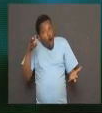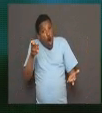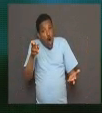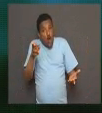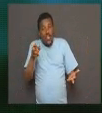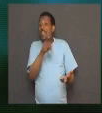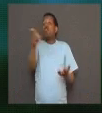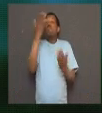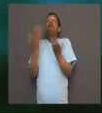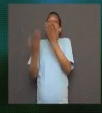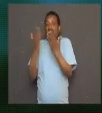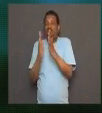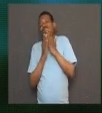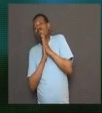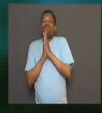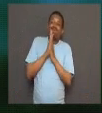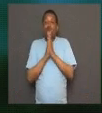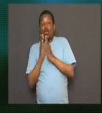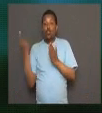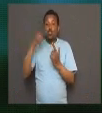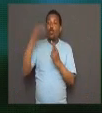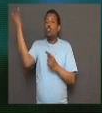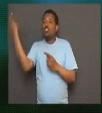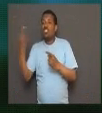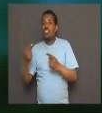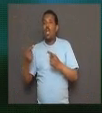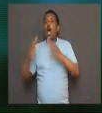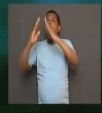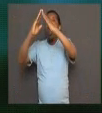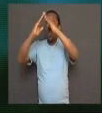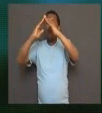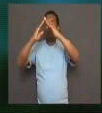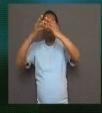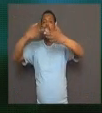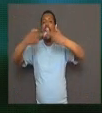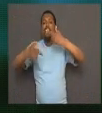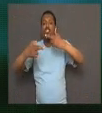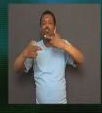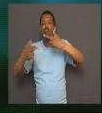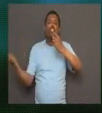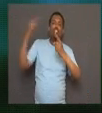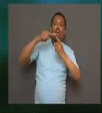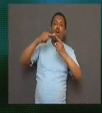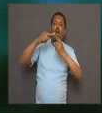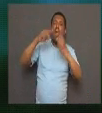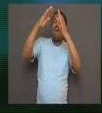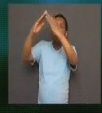Or you might wish to sketch a house in relation to a